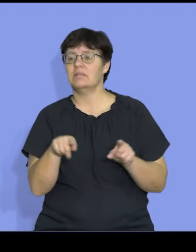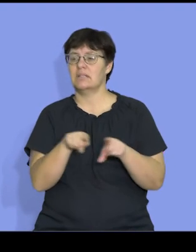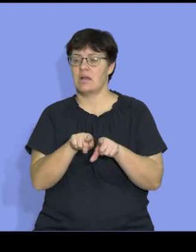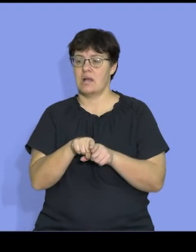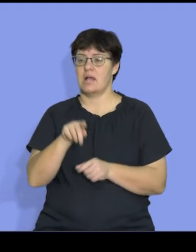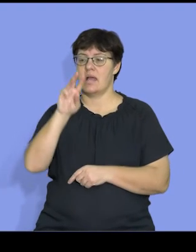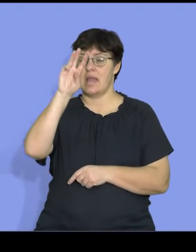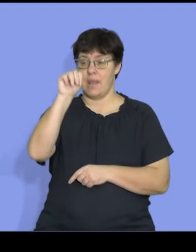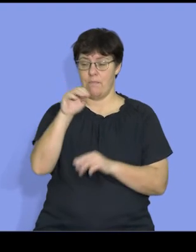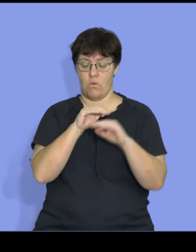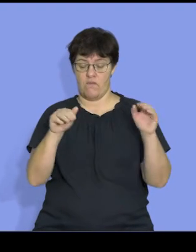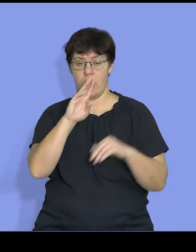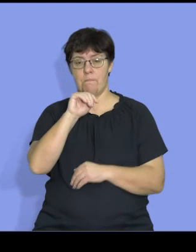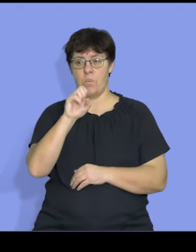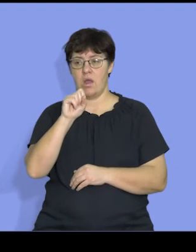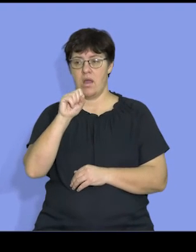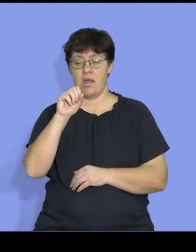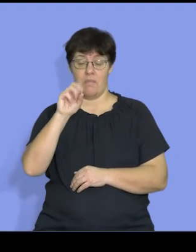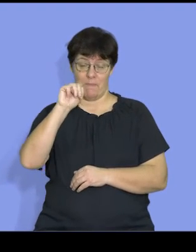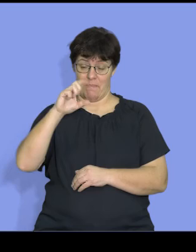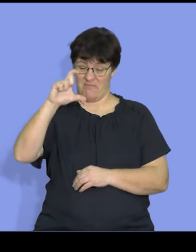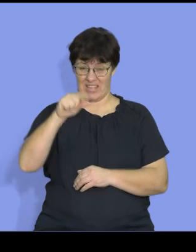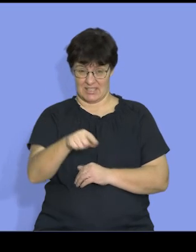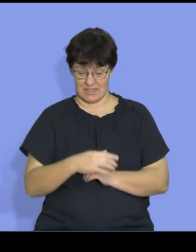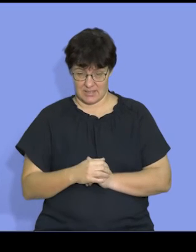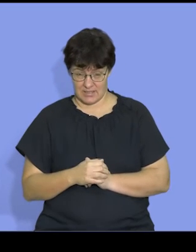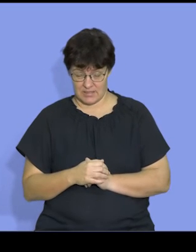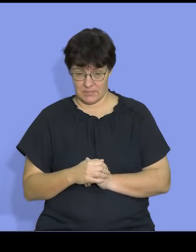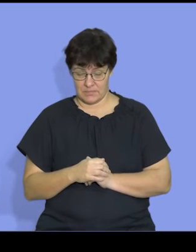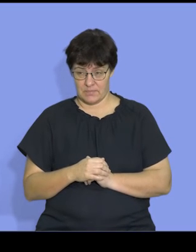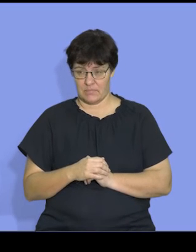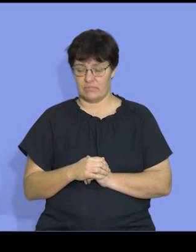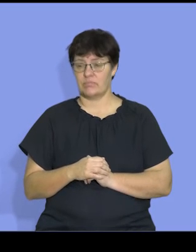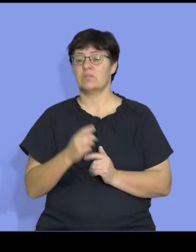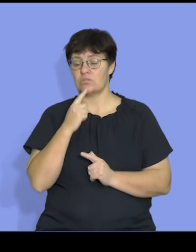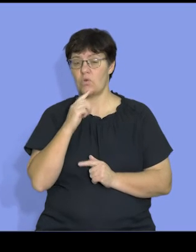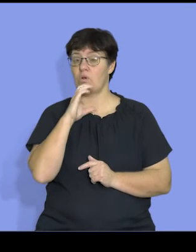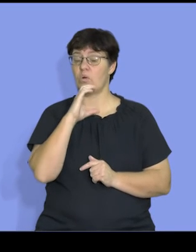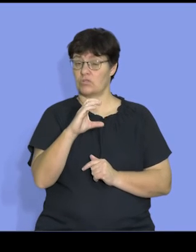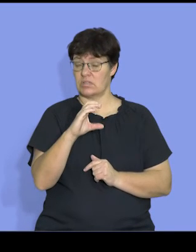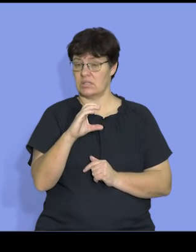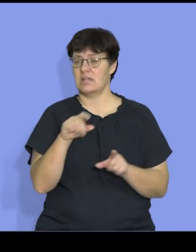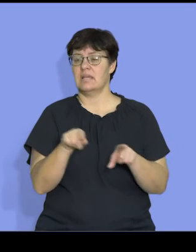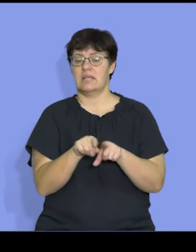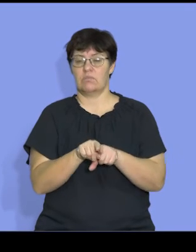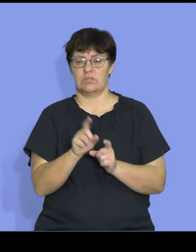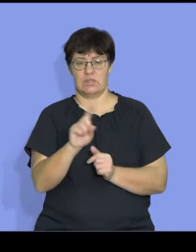mass over molar mass. So as a result, we can safely say concentration is